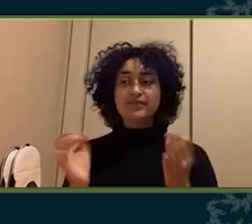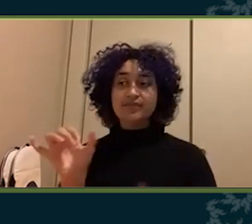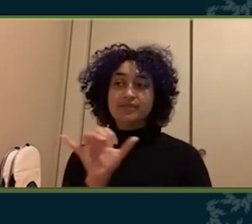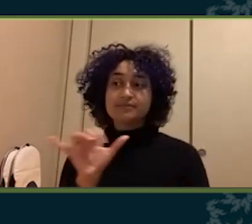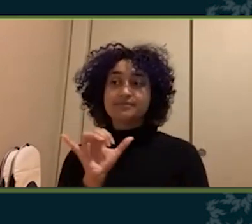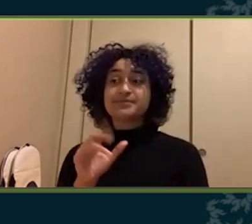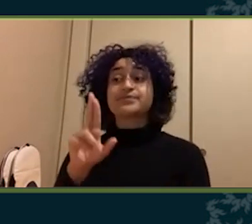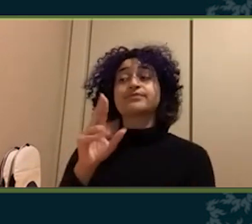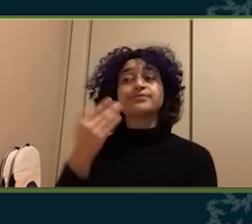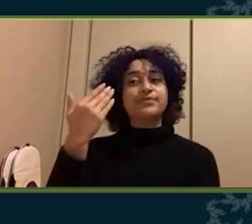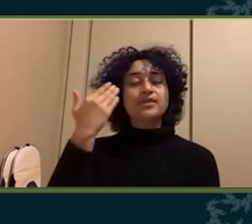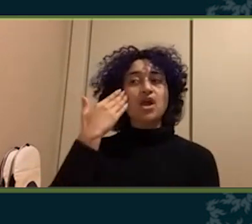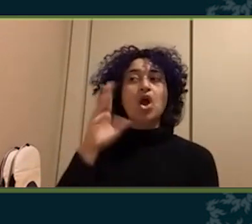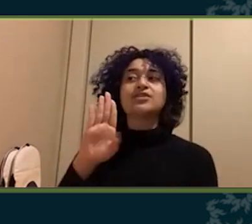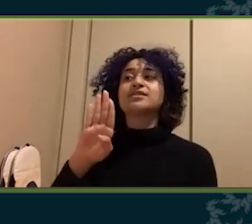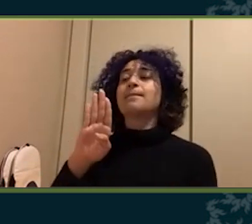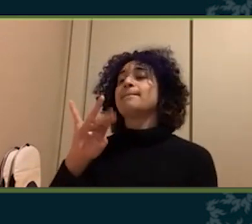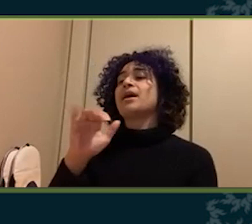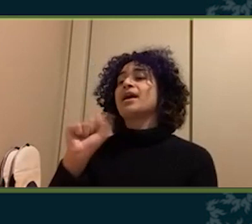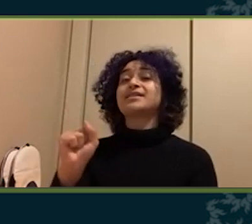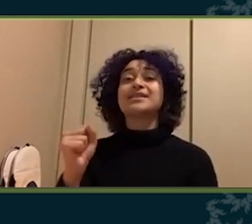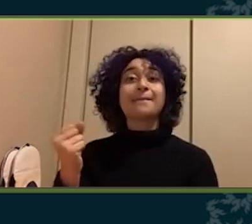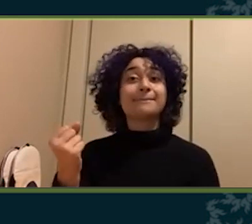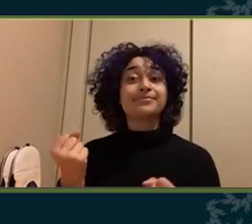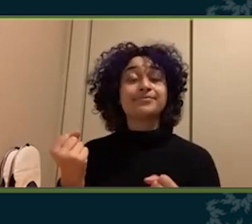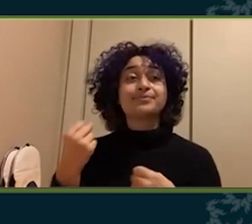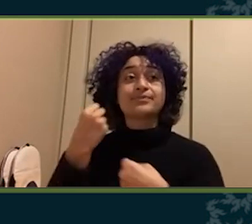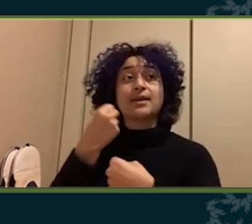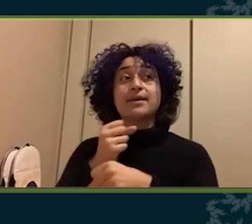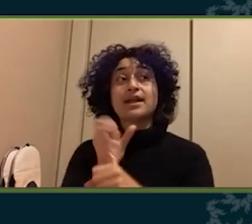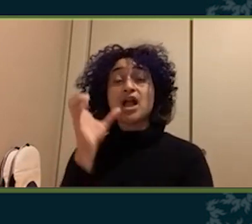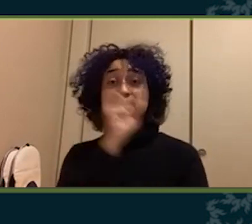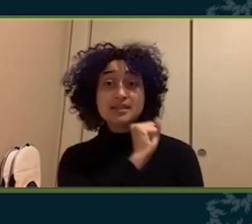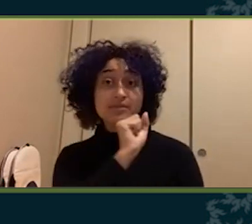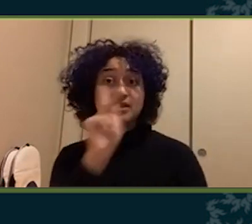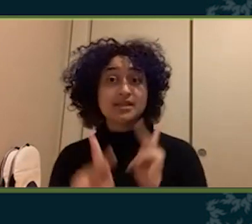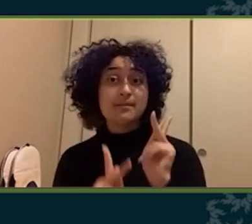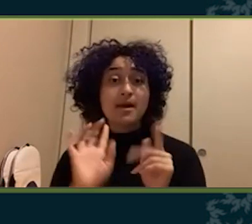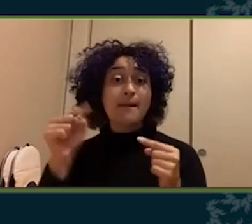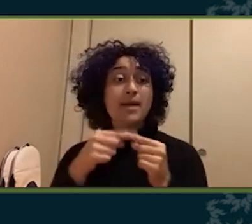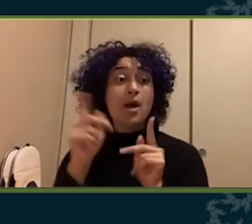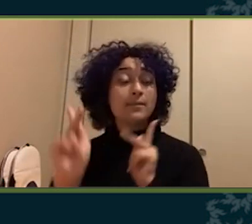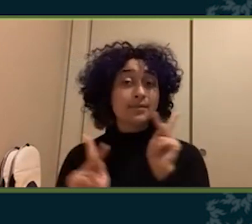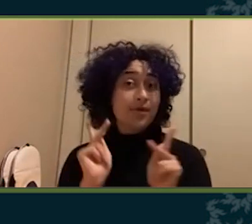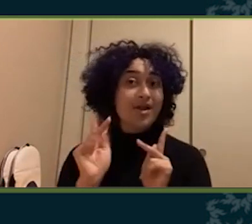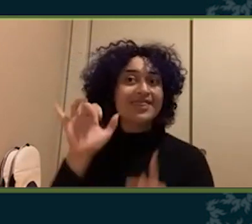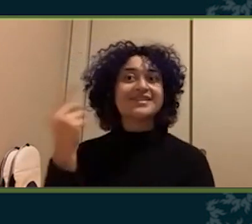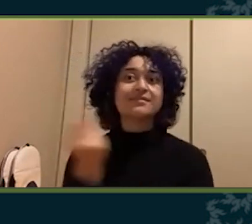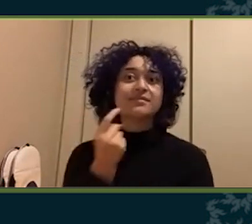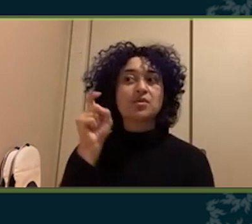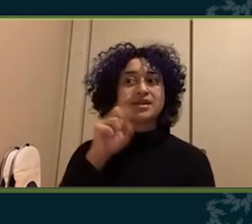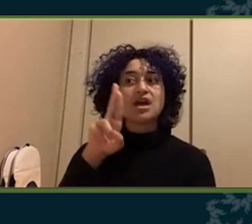unconscious bias, things like making assumptions about people. that is something that obviously we need to unlearn